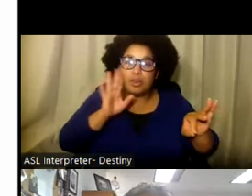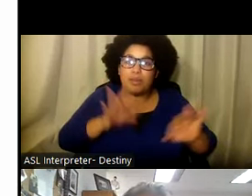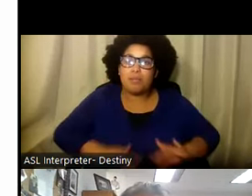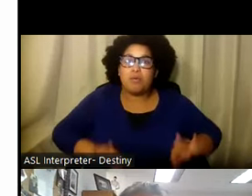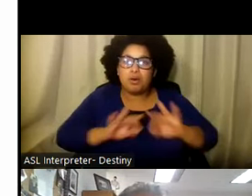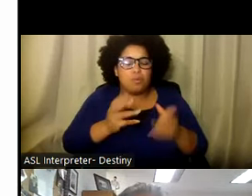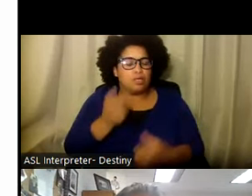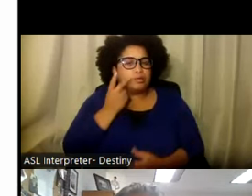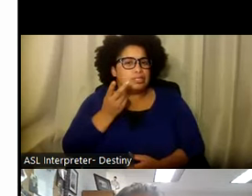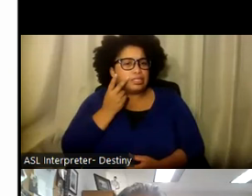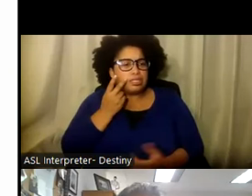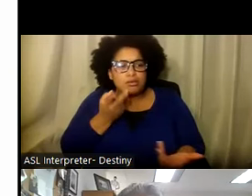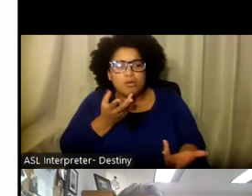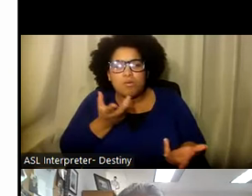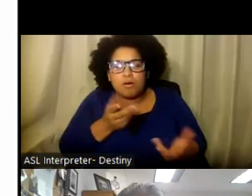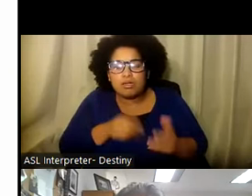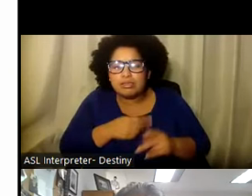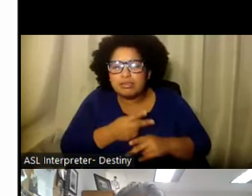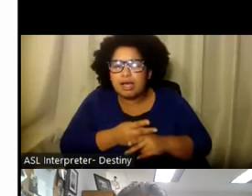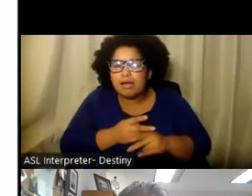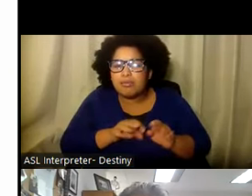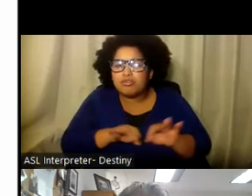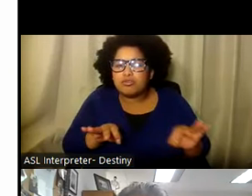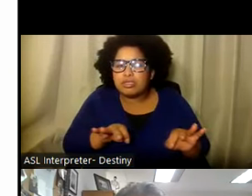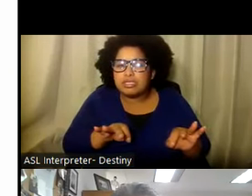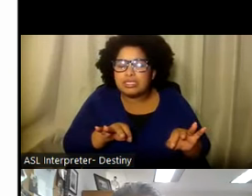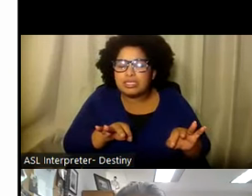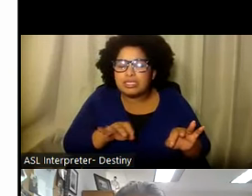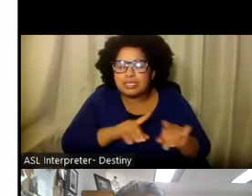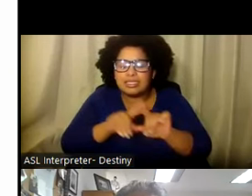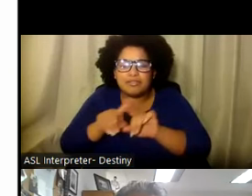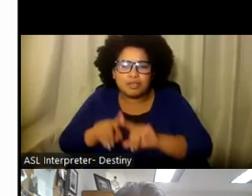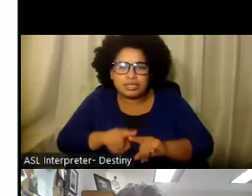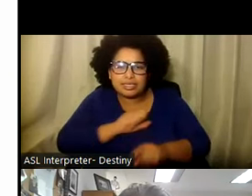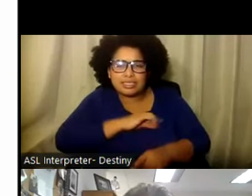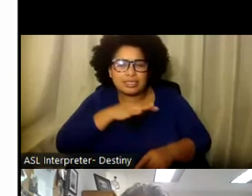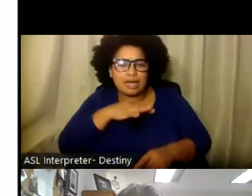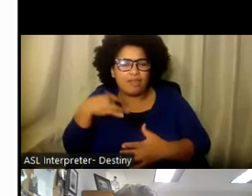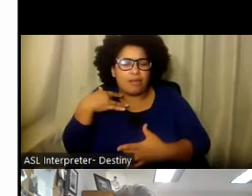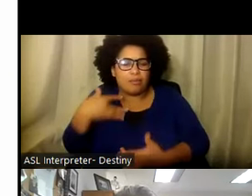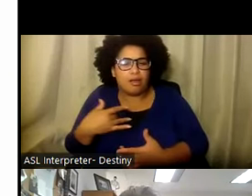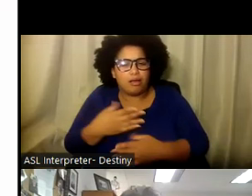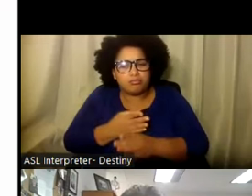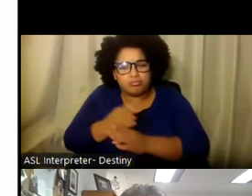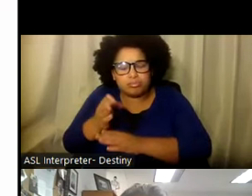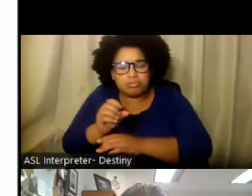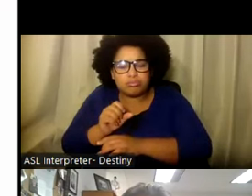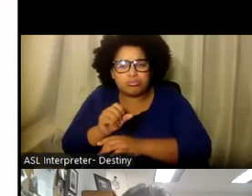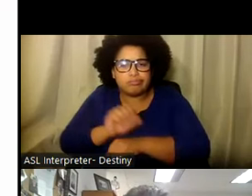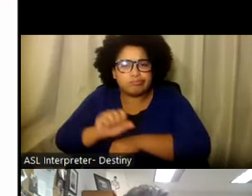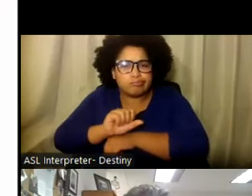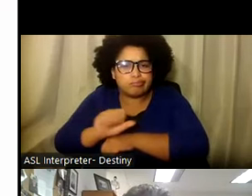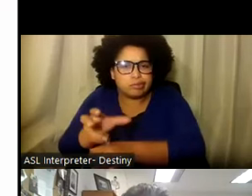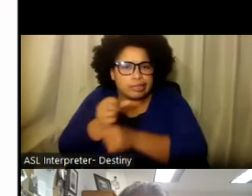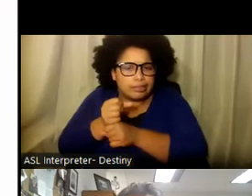see what types of degrees the service that the staff are taking. So we'll be looking